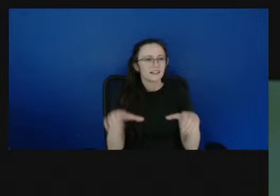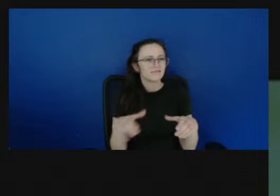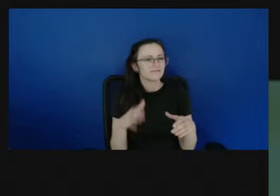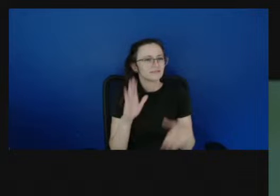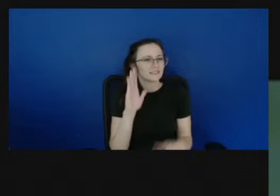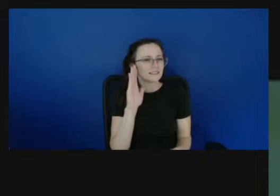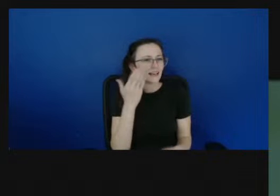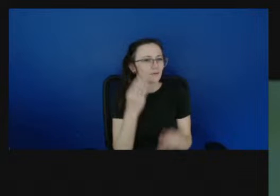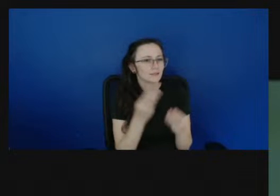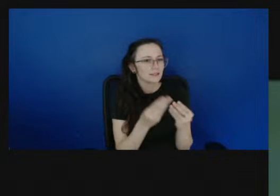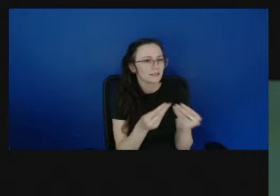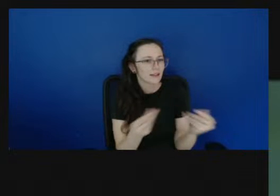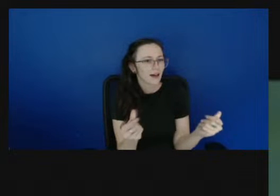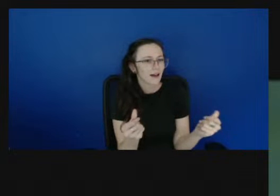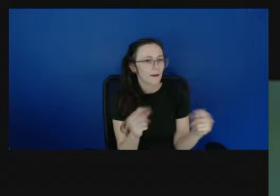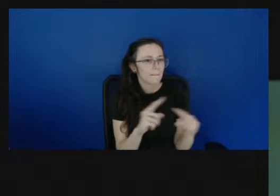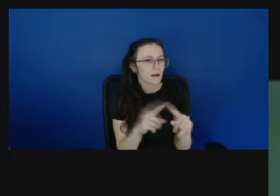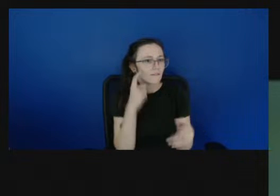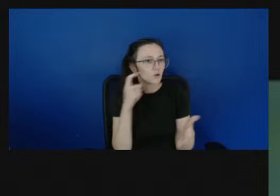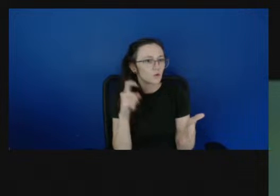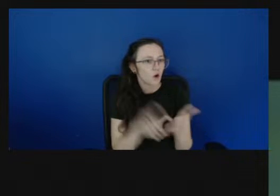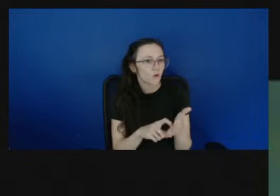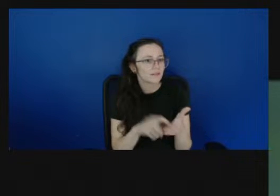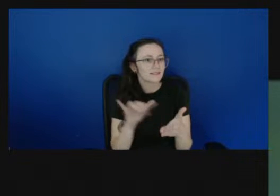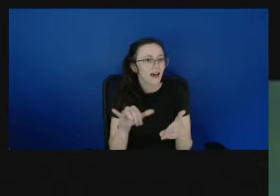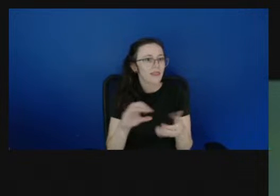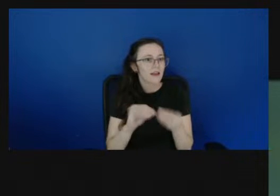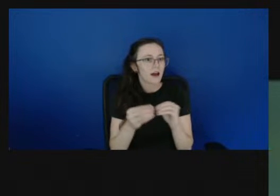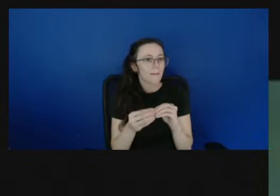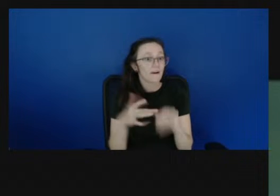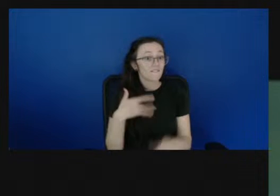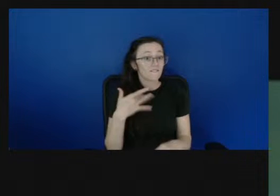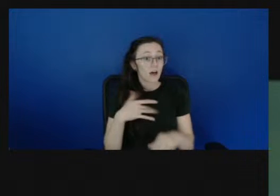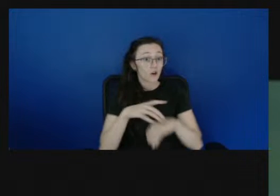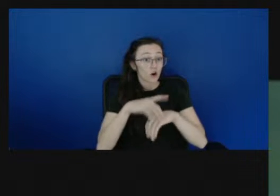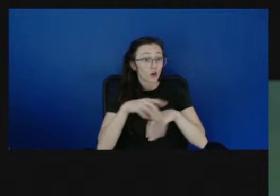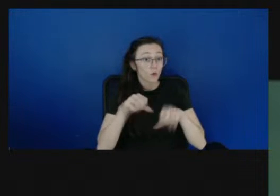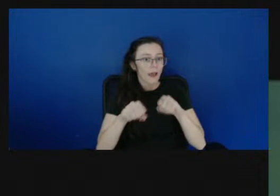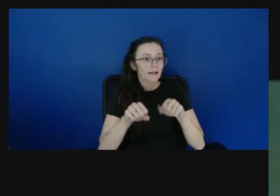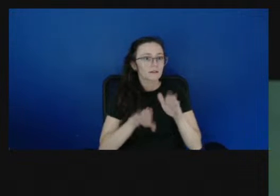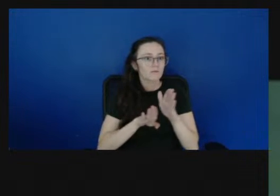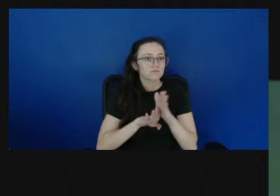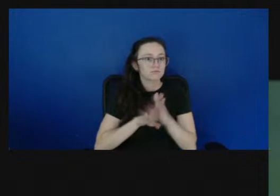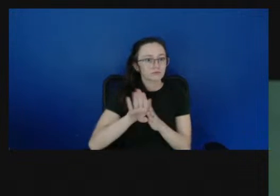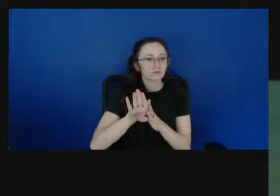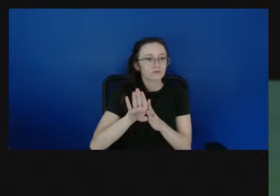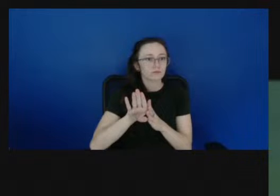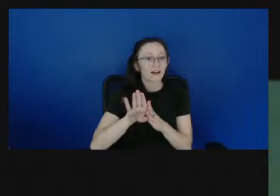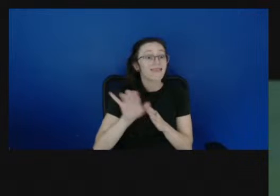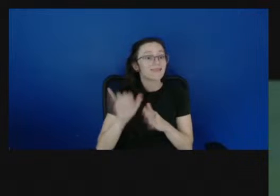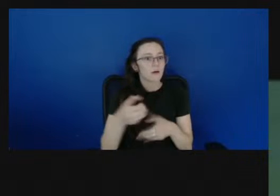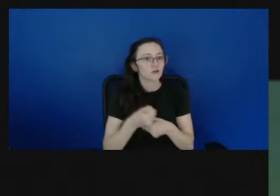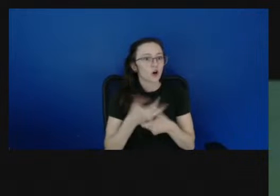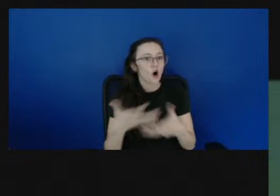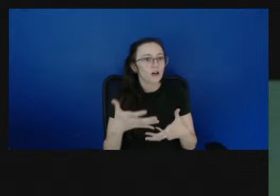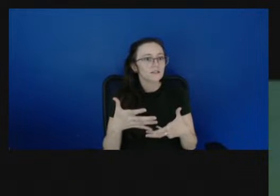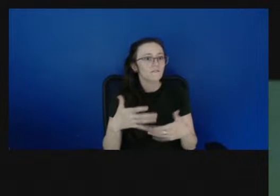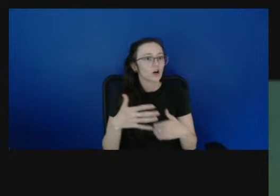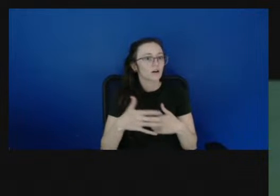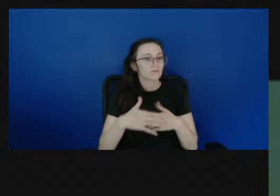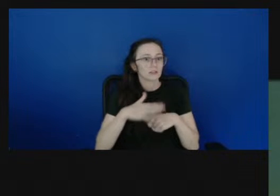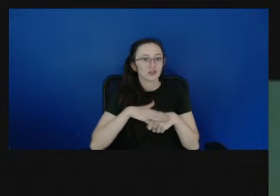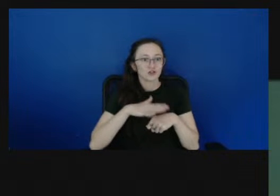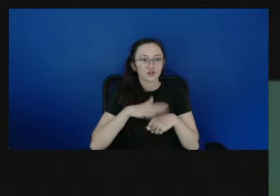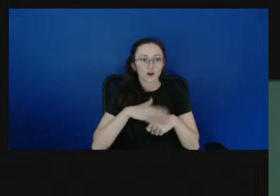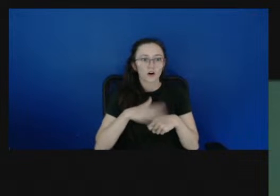But if you notice, the number of felt earthquakes radically increased. And that was a cause for great concern